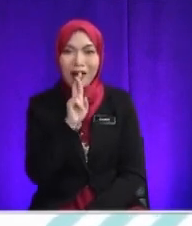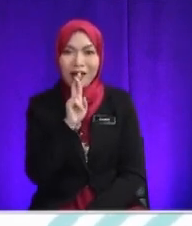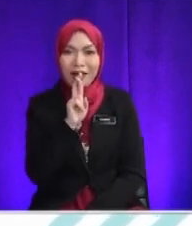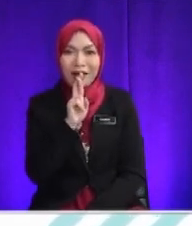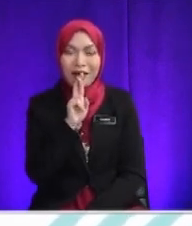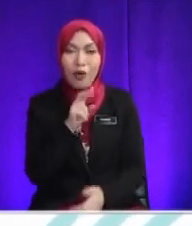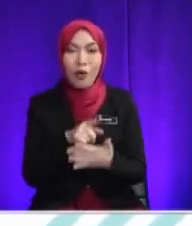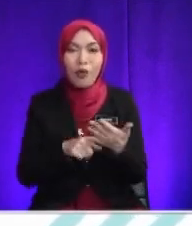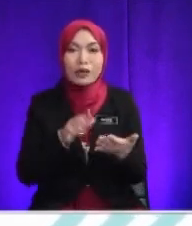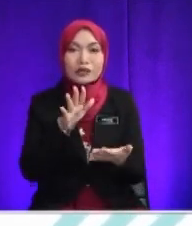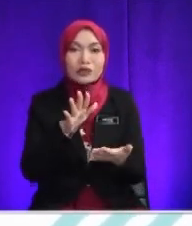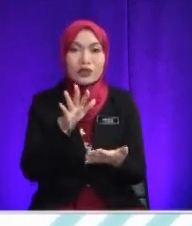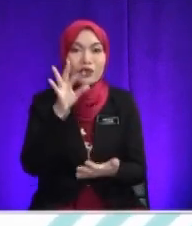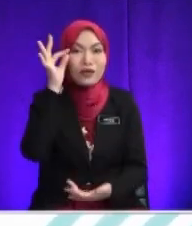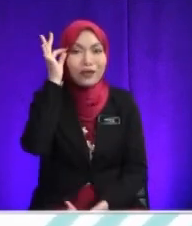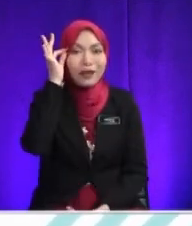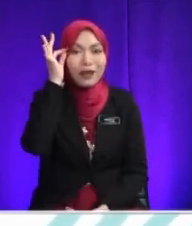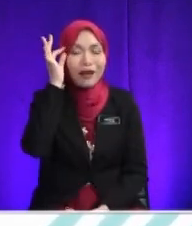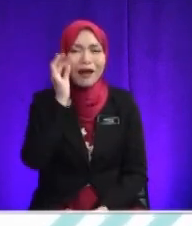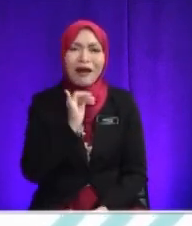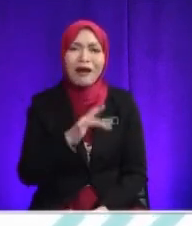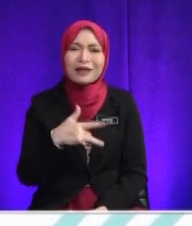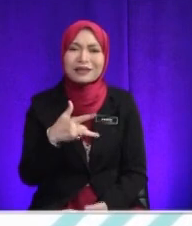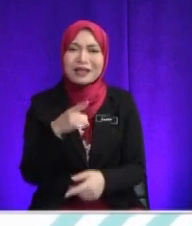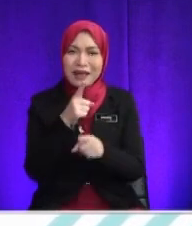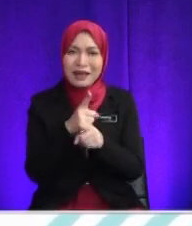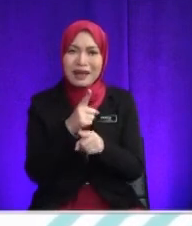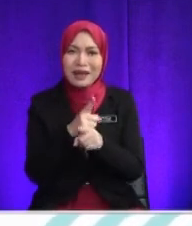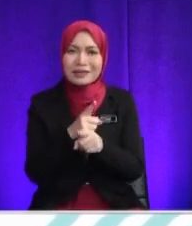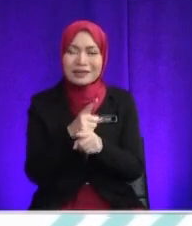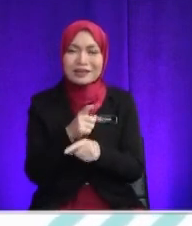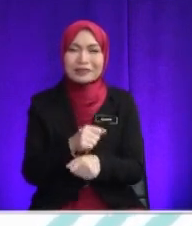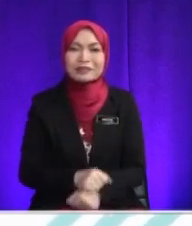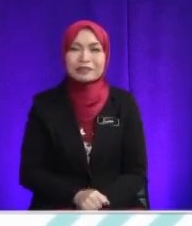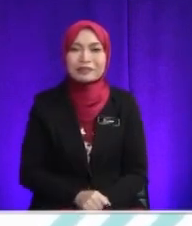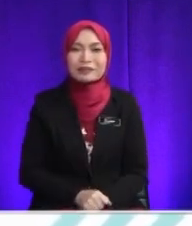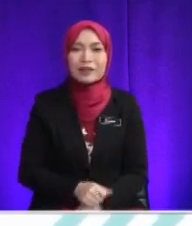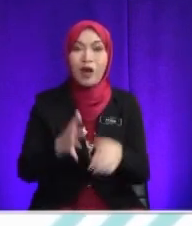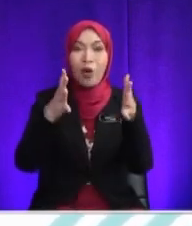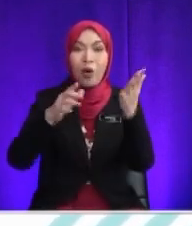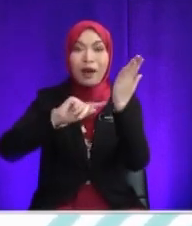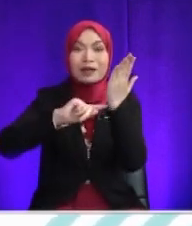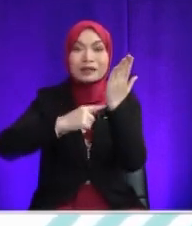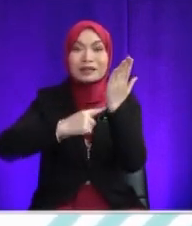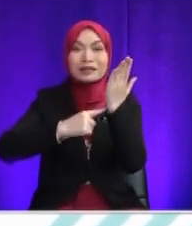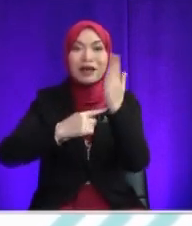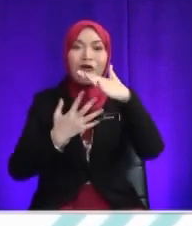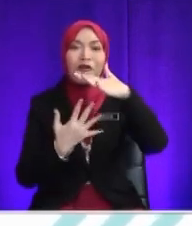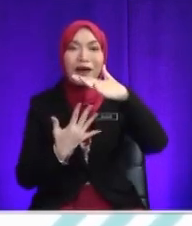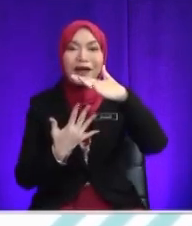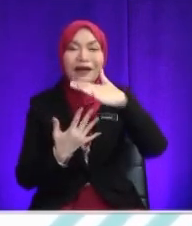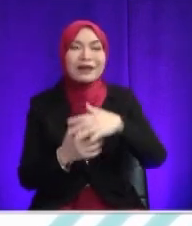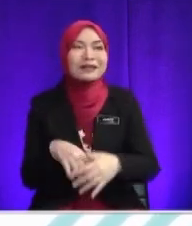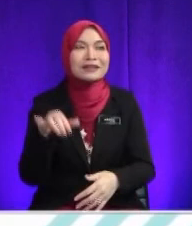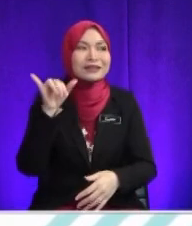correct answer? Yes, this is the correct definition. Yes, arsonist is actually a person who start a fire on purpose. So 1 star for Iza